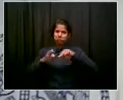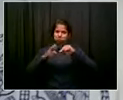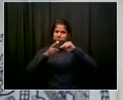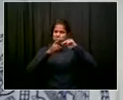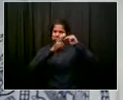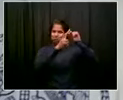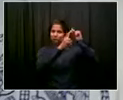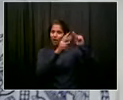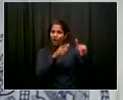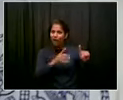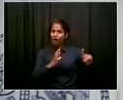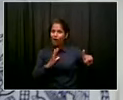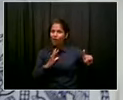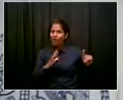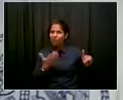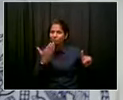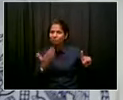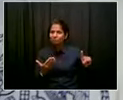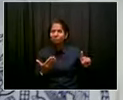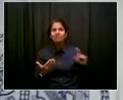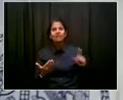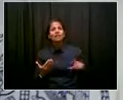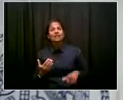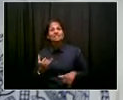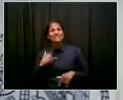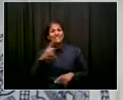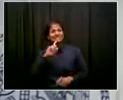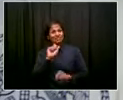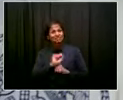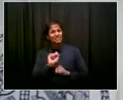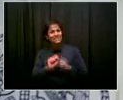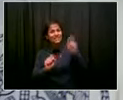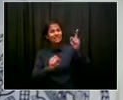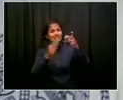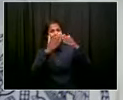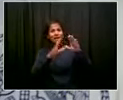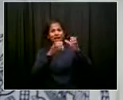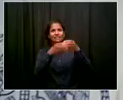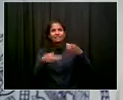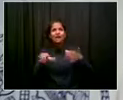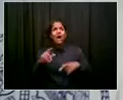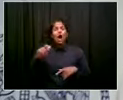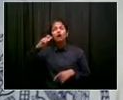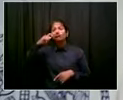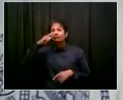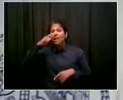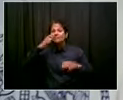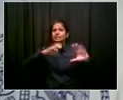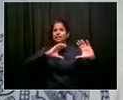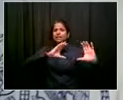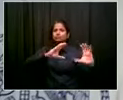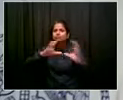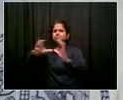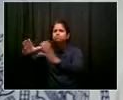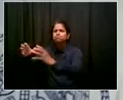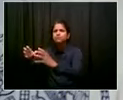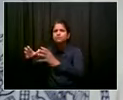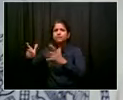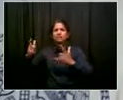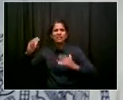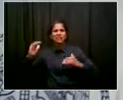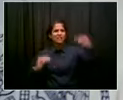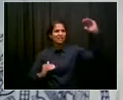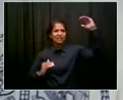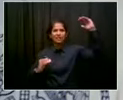significantly lower in black and brown communities there's 25 of the black community fully vaccinated hispanic latino is at 31